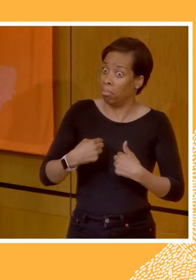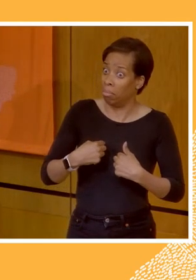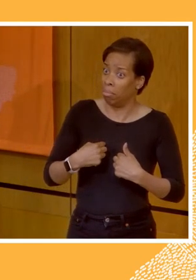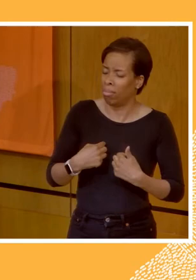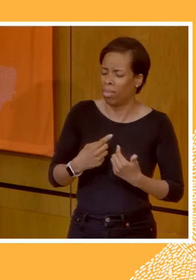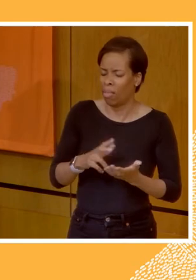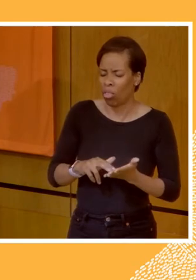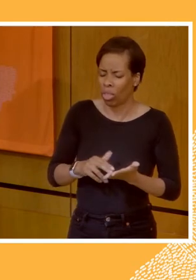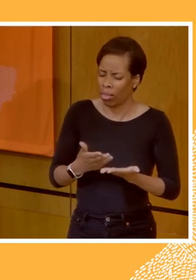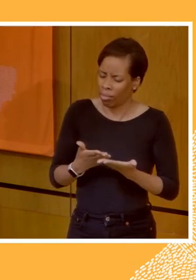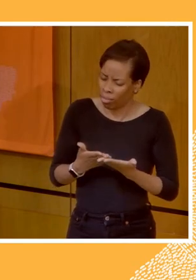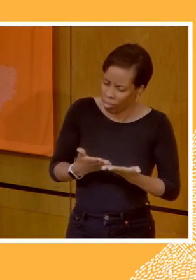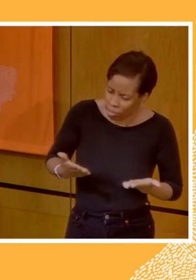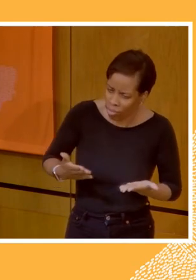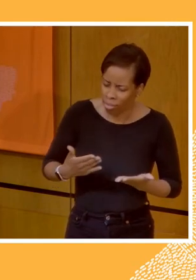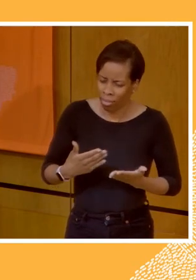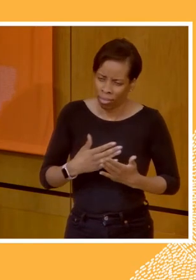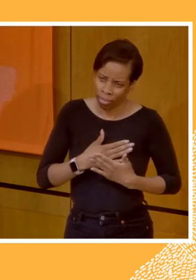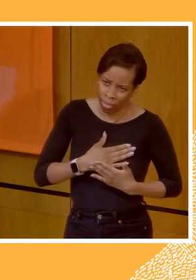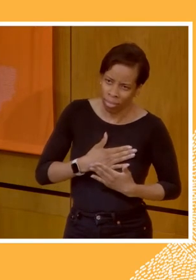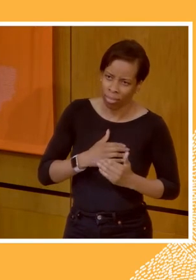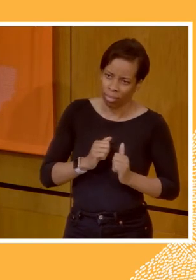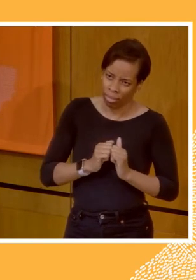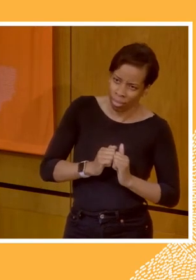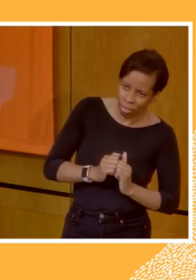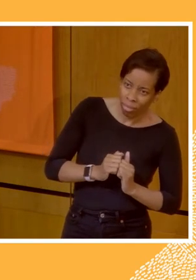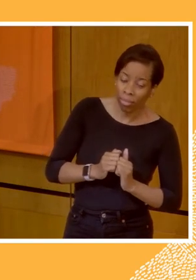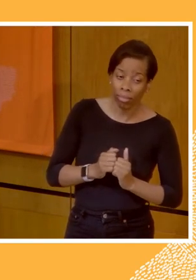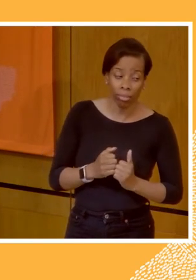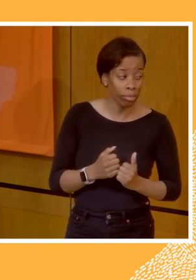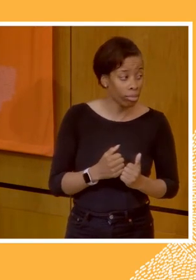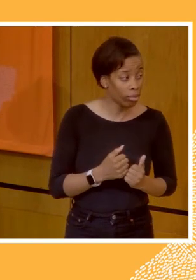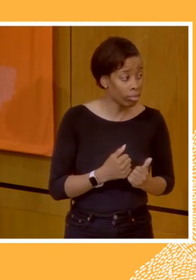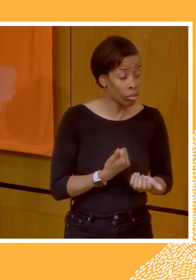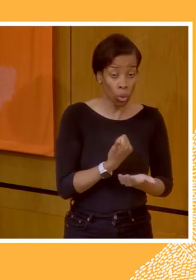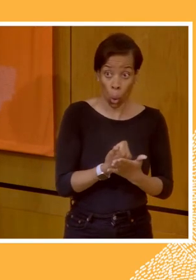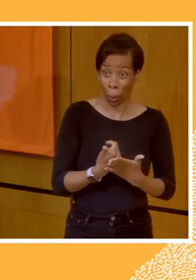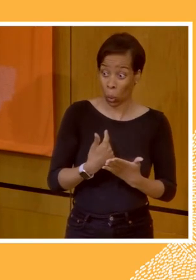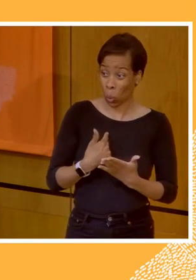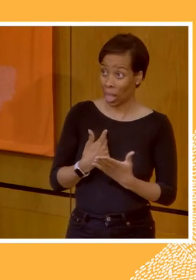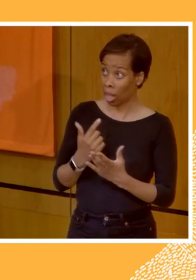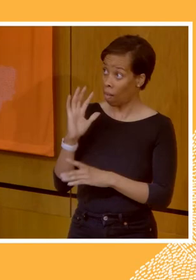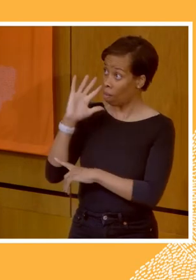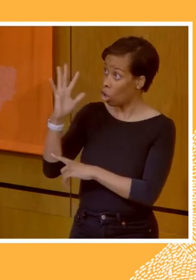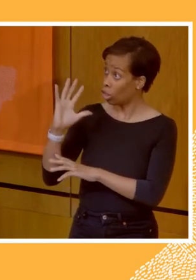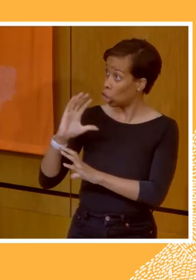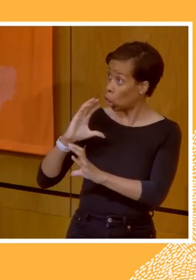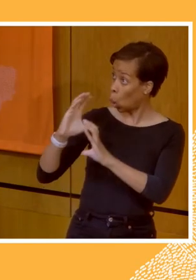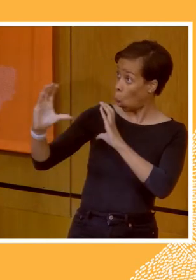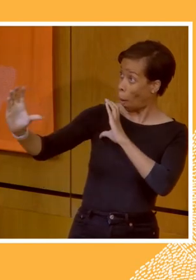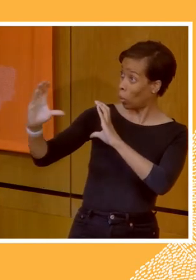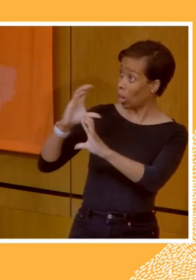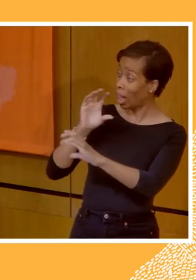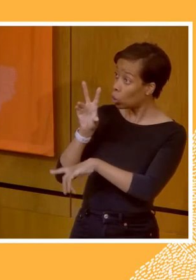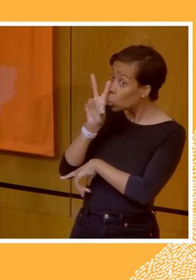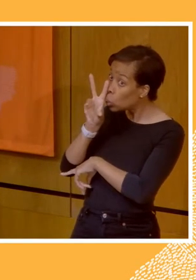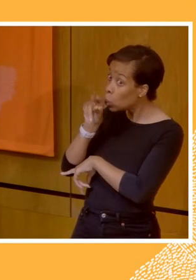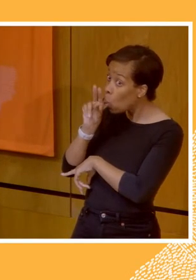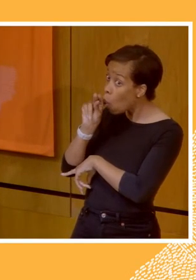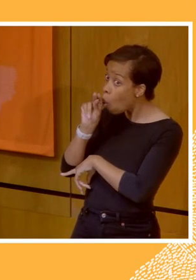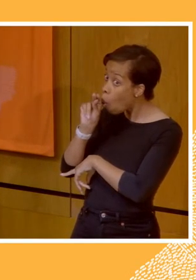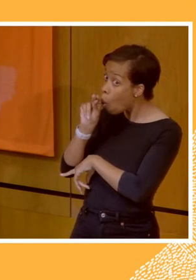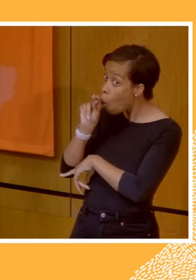us, as we normally say that we communicate with the forest, but you don't talk to the forest